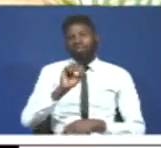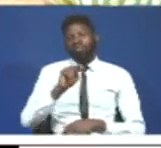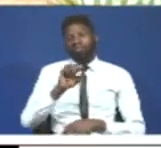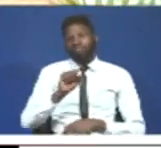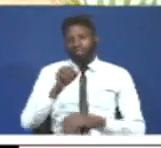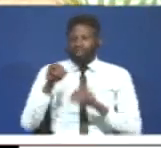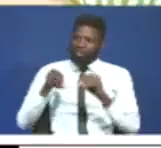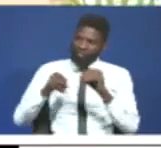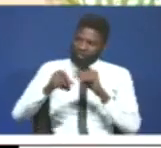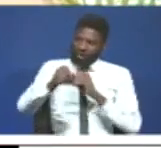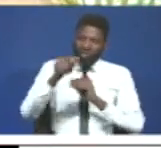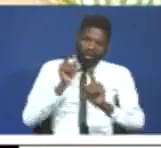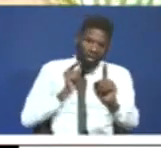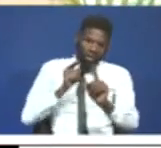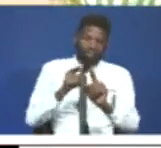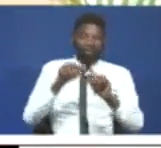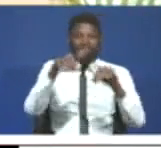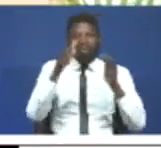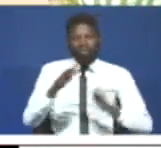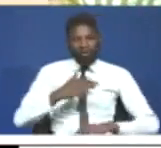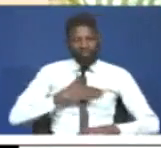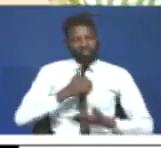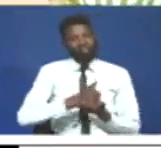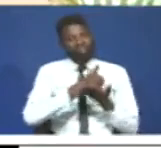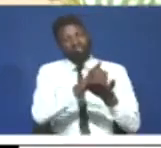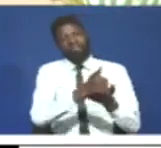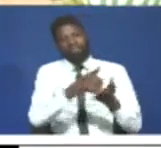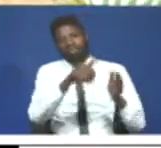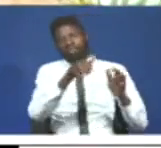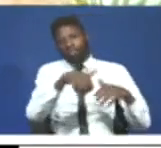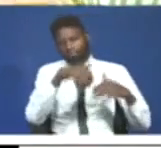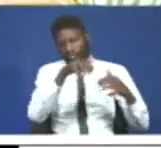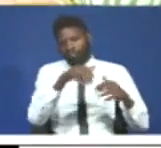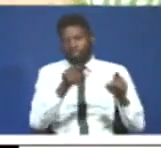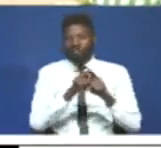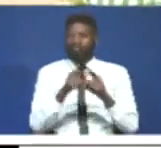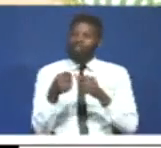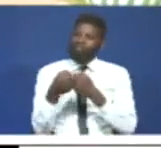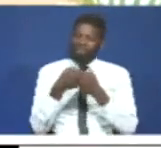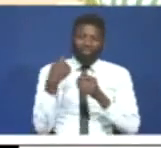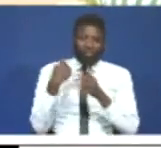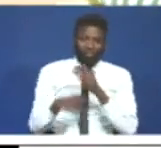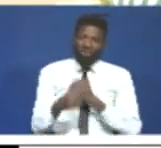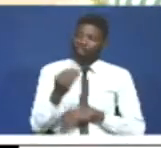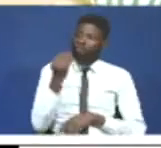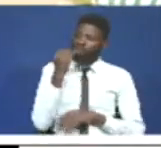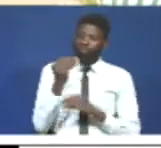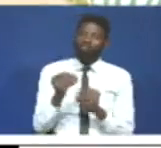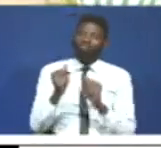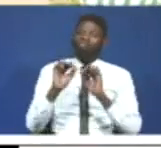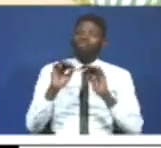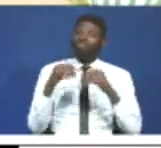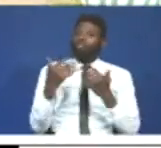farmers produce and we can deal decisively with the challenge of cost of food by ensuring that